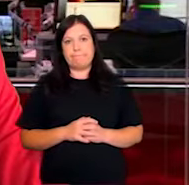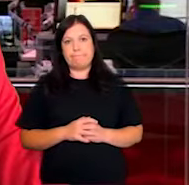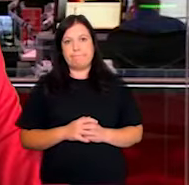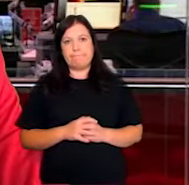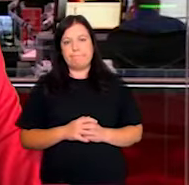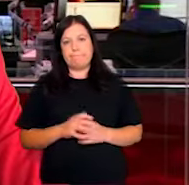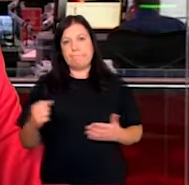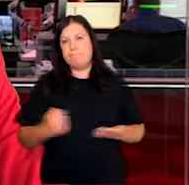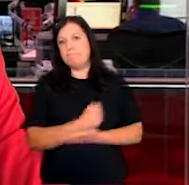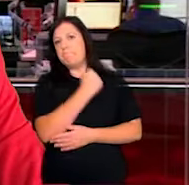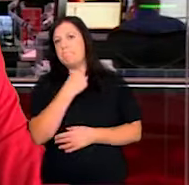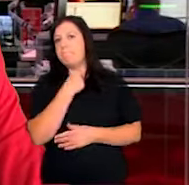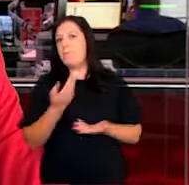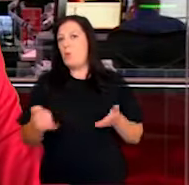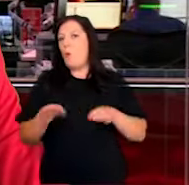What a bummer.